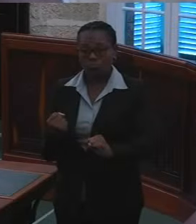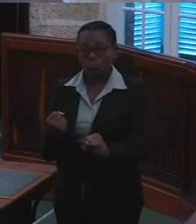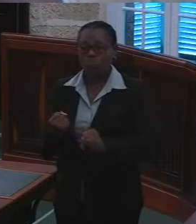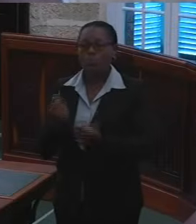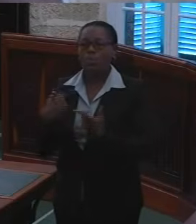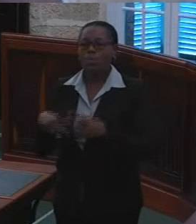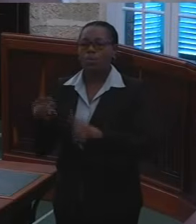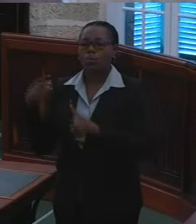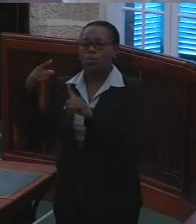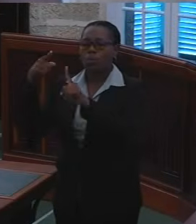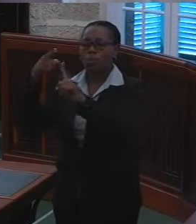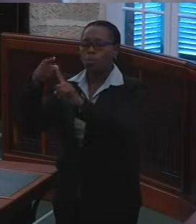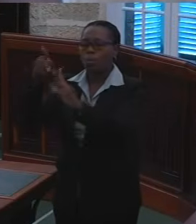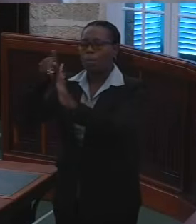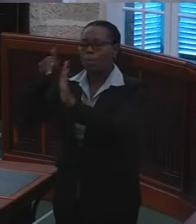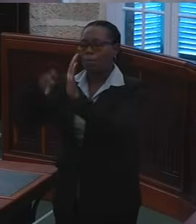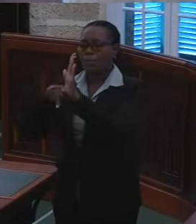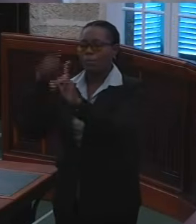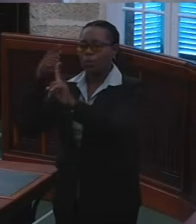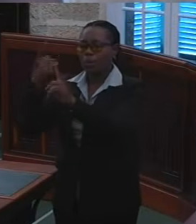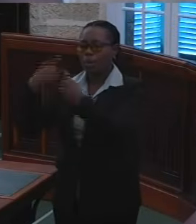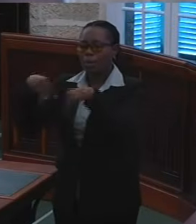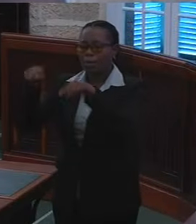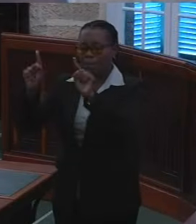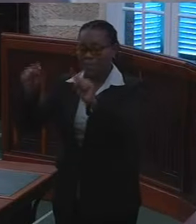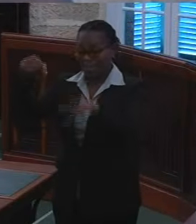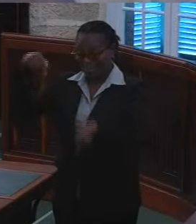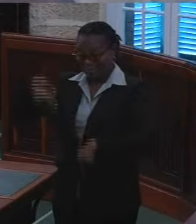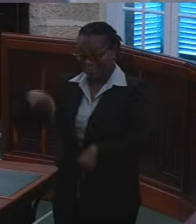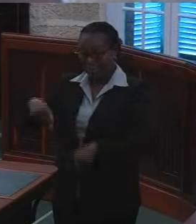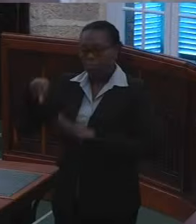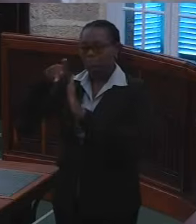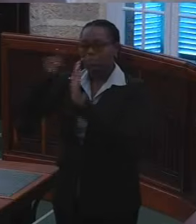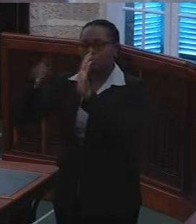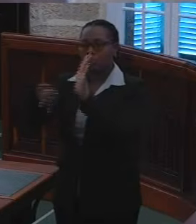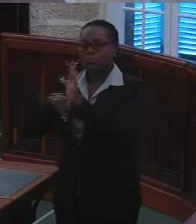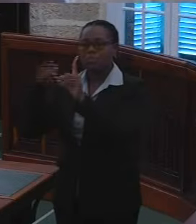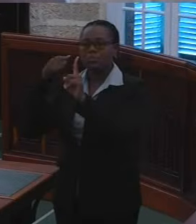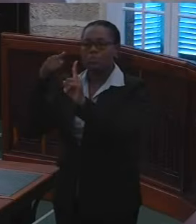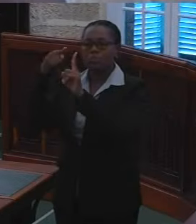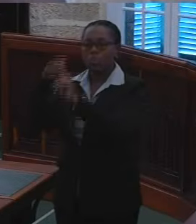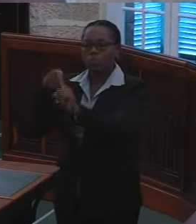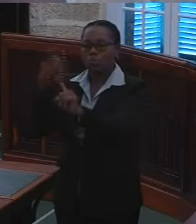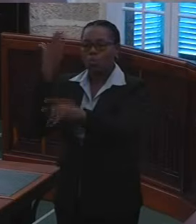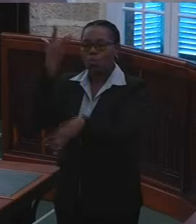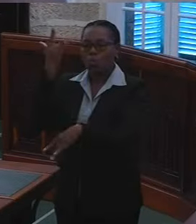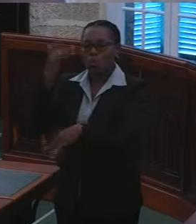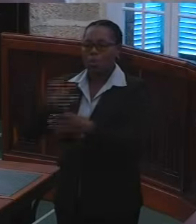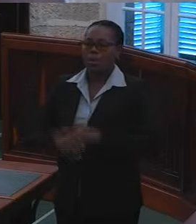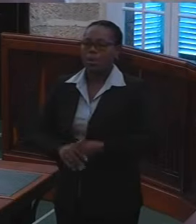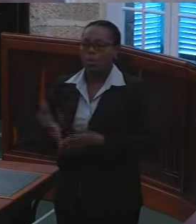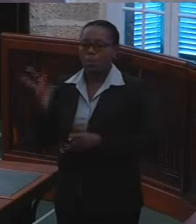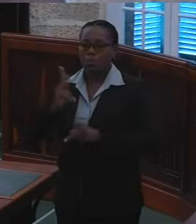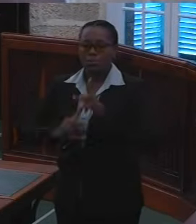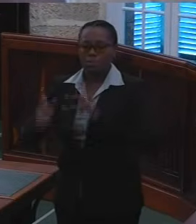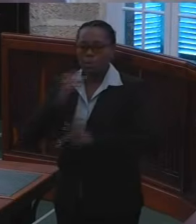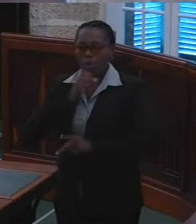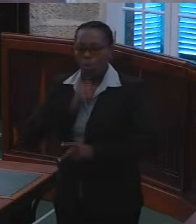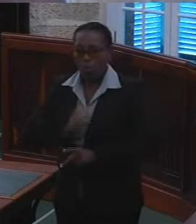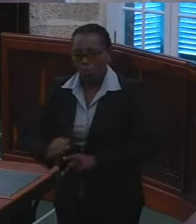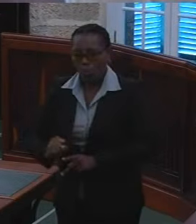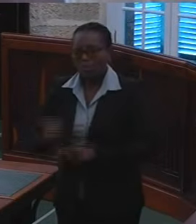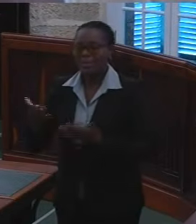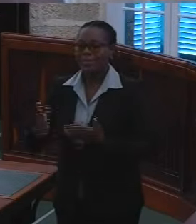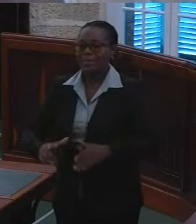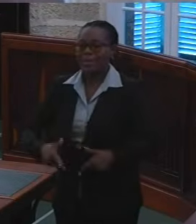we call principal goals. And this is a principal goal in terms of ensuring that the lives of our elderly are protected.